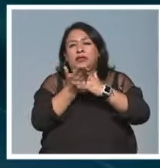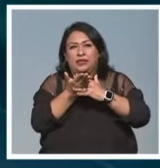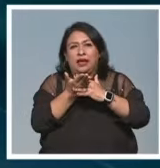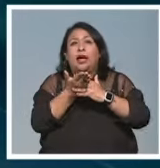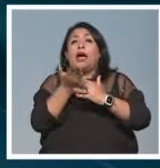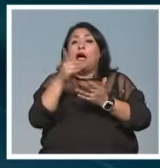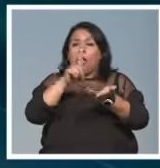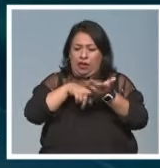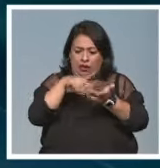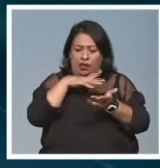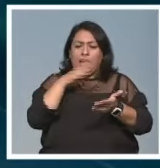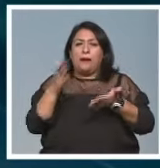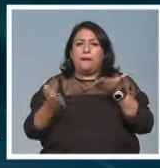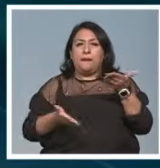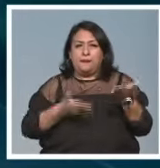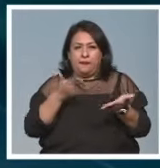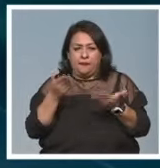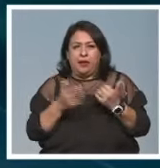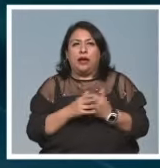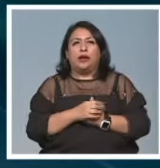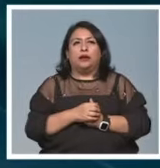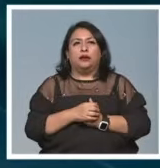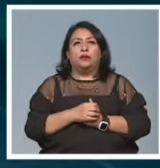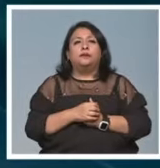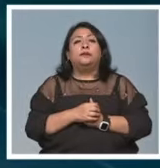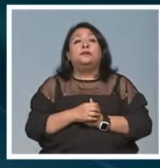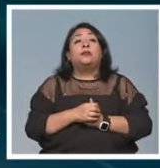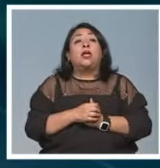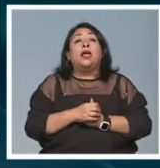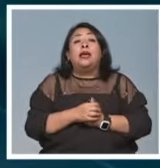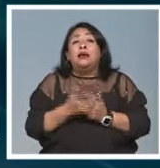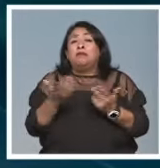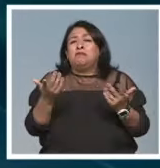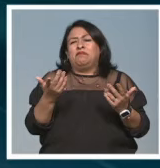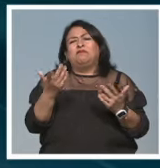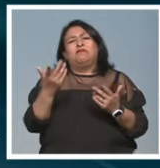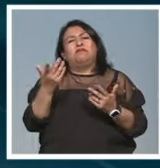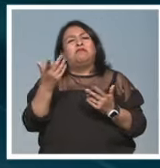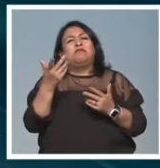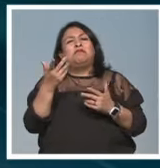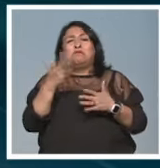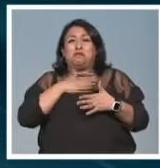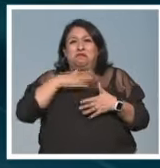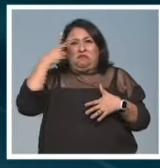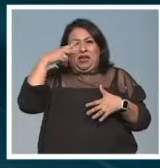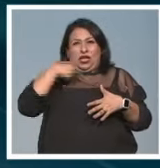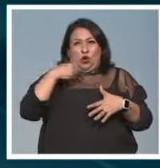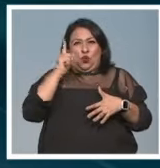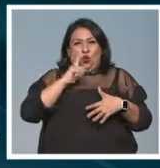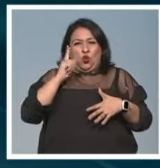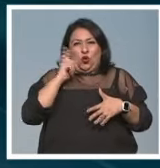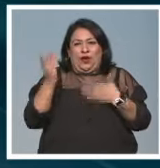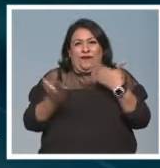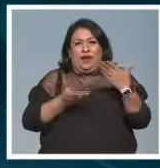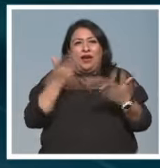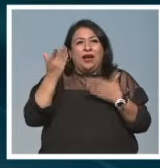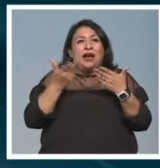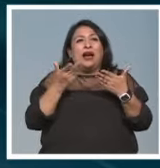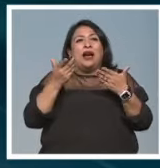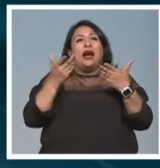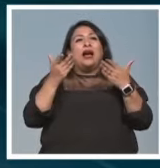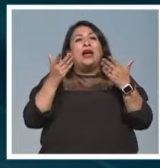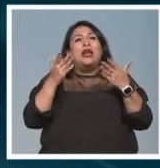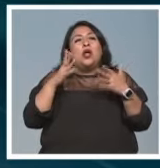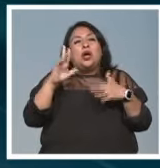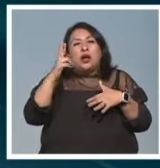then there is in the middle dance, which is more my journey as a dancer of recollections of steps, memories.